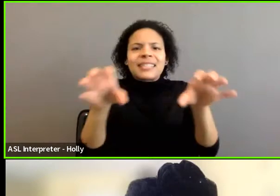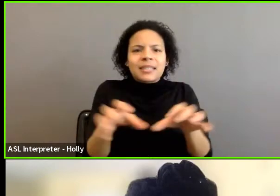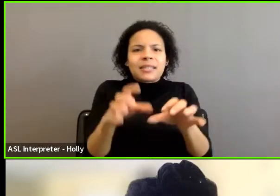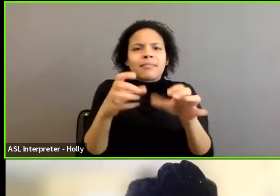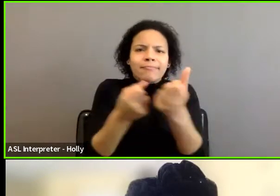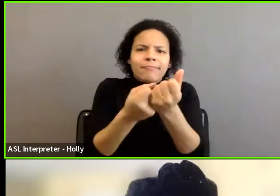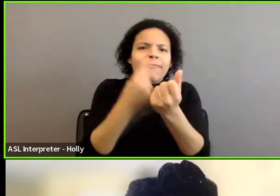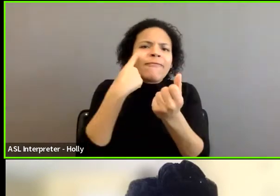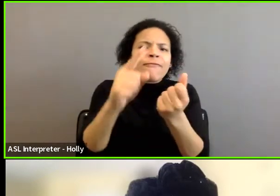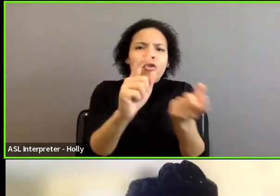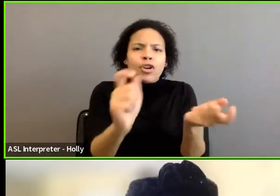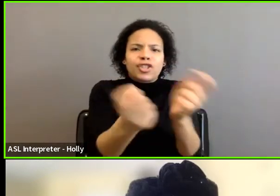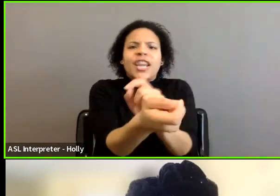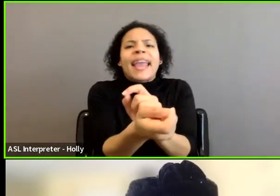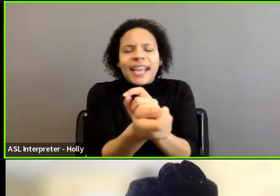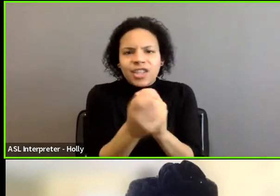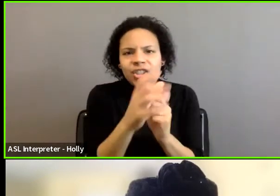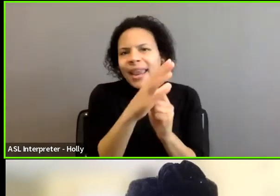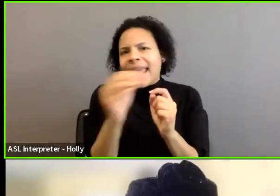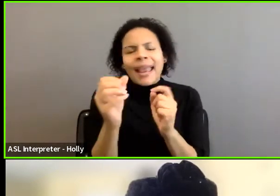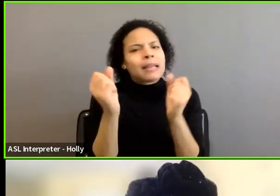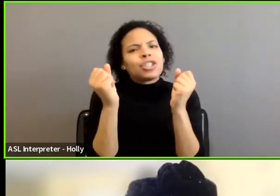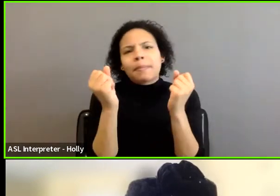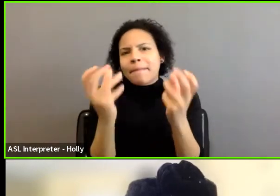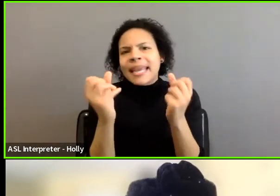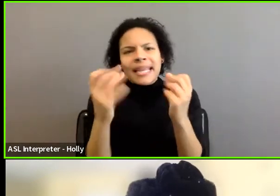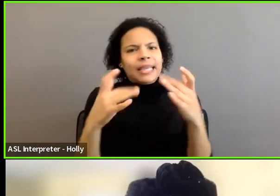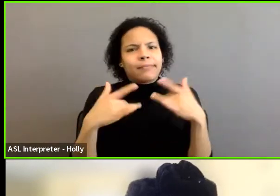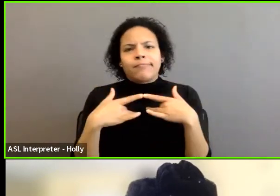our institutions today.